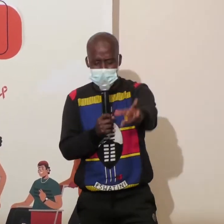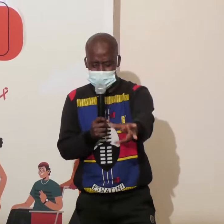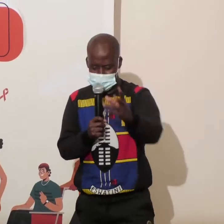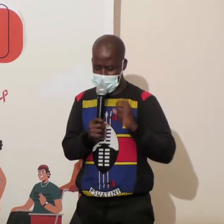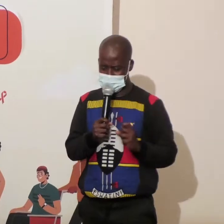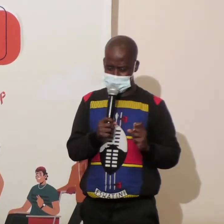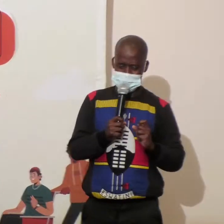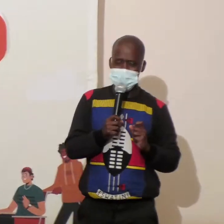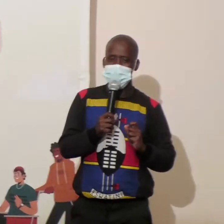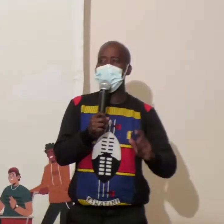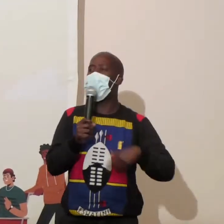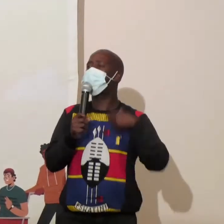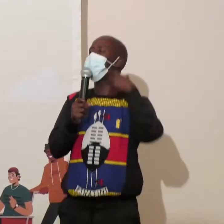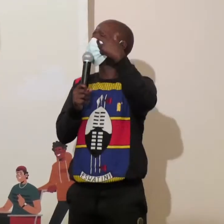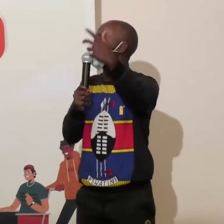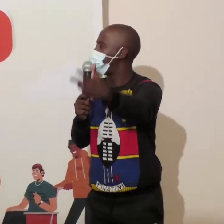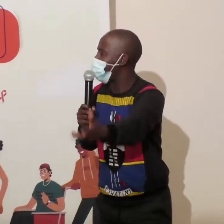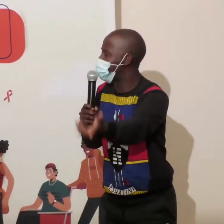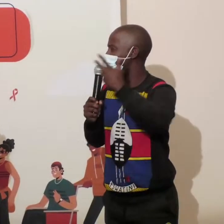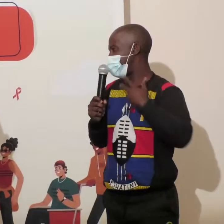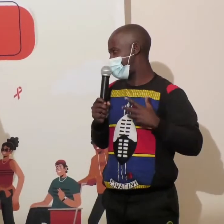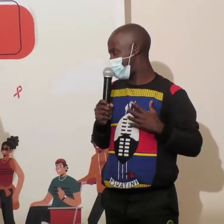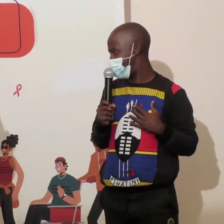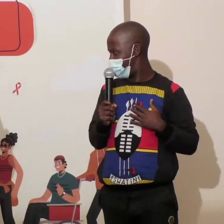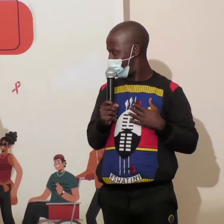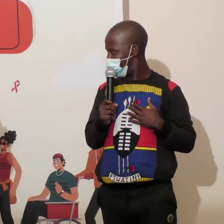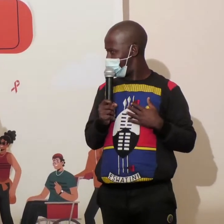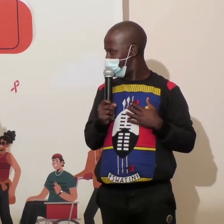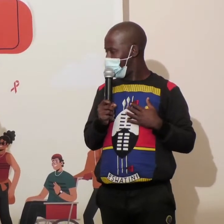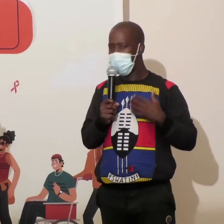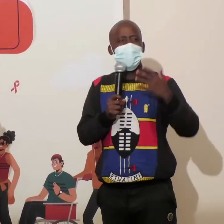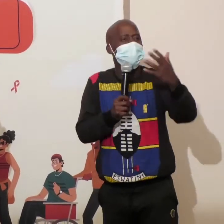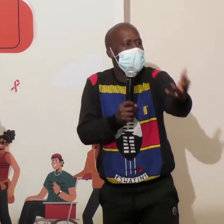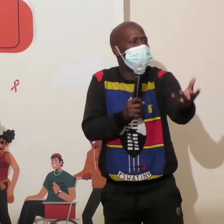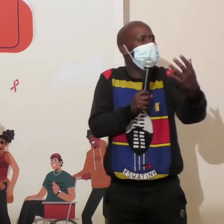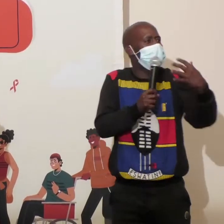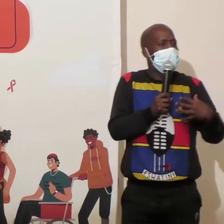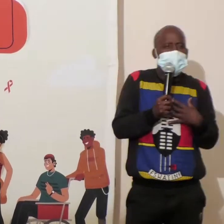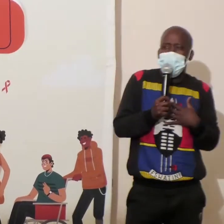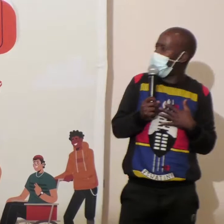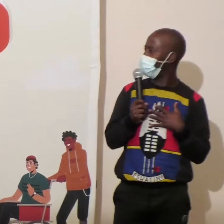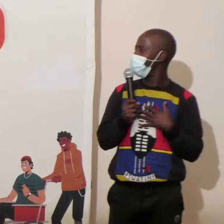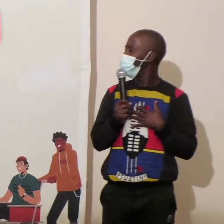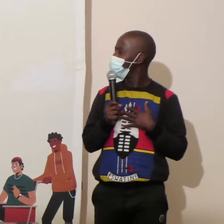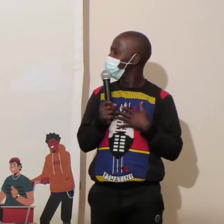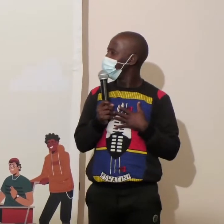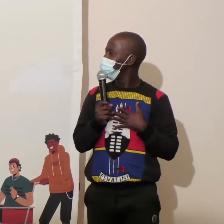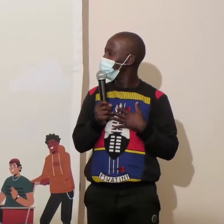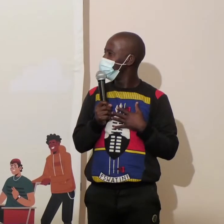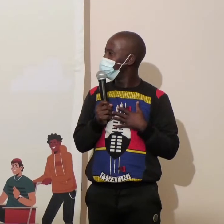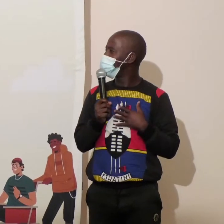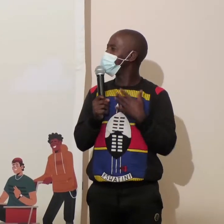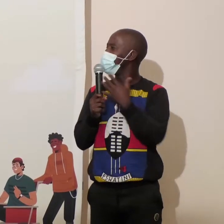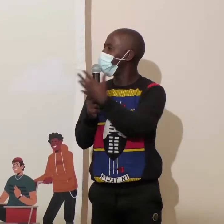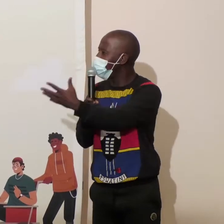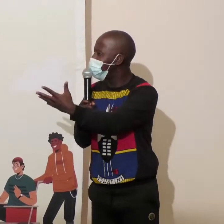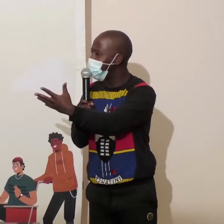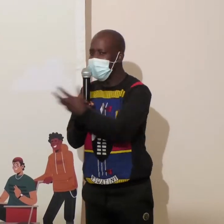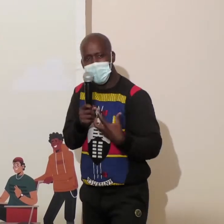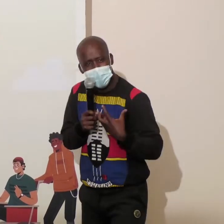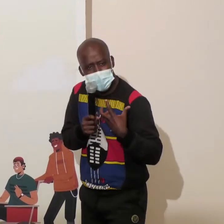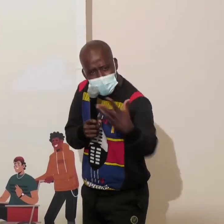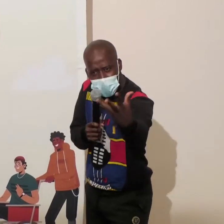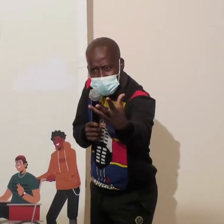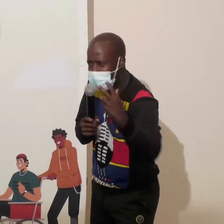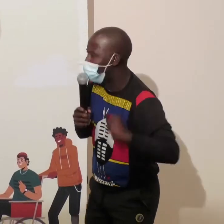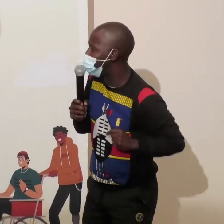It is said that laughter is the best medicine. Which makes me a doctor ke. Because we